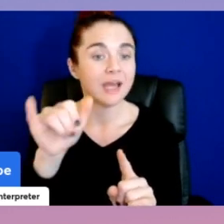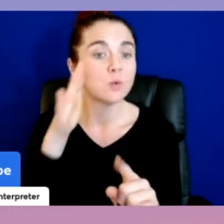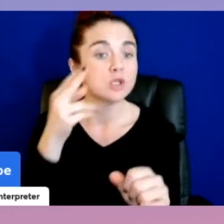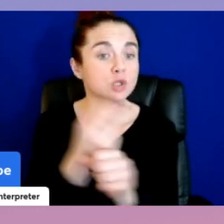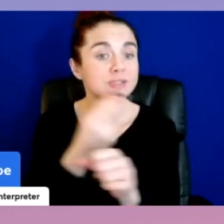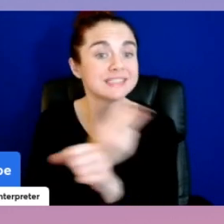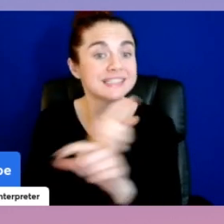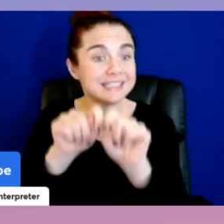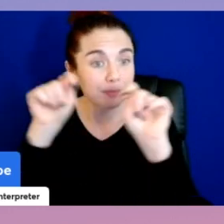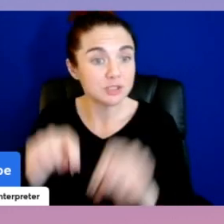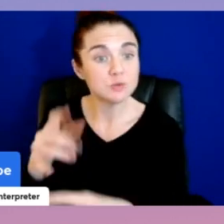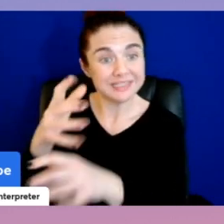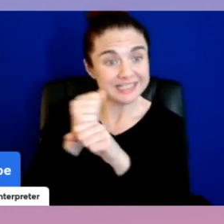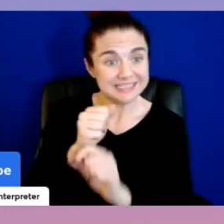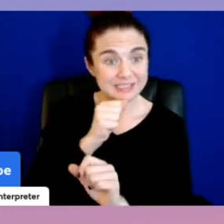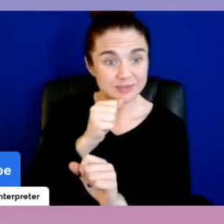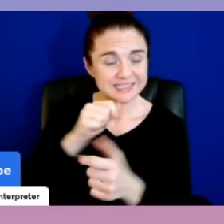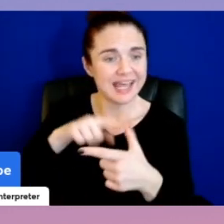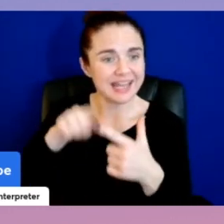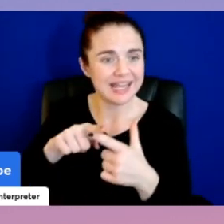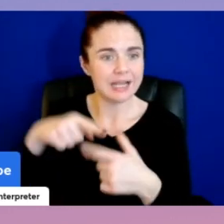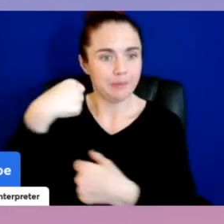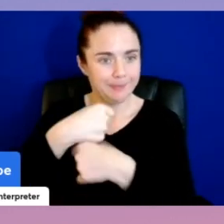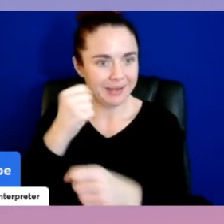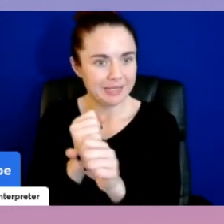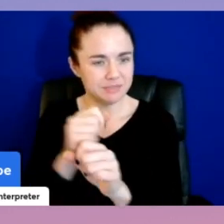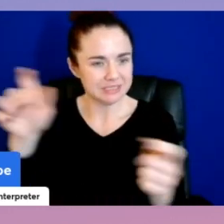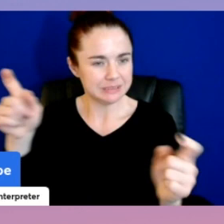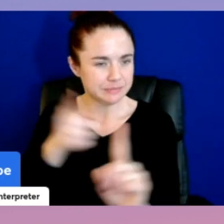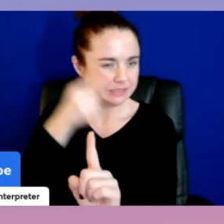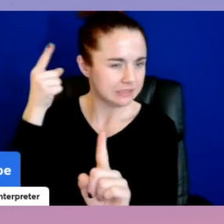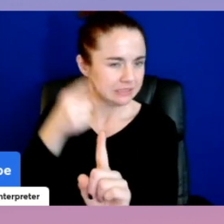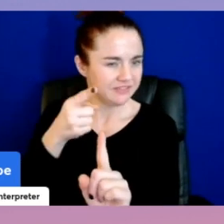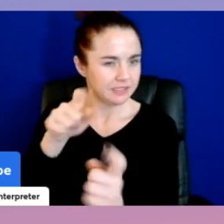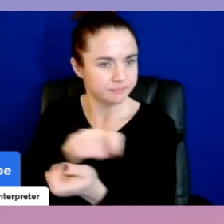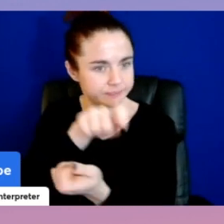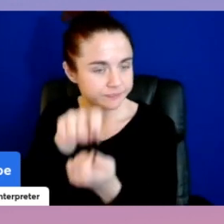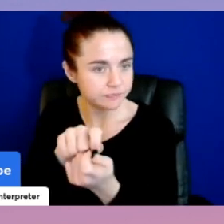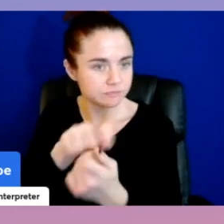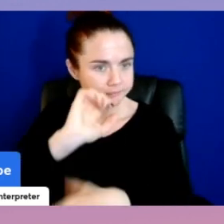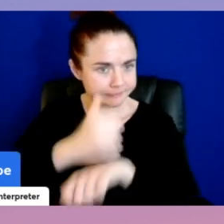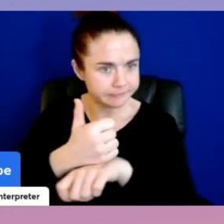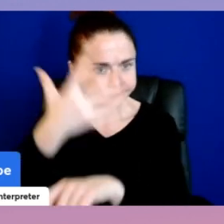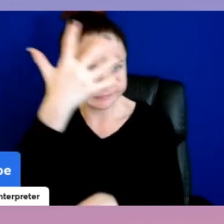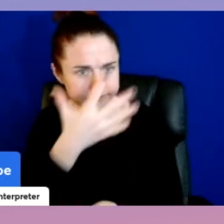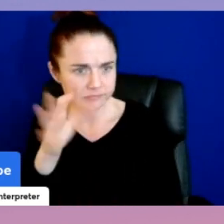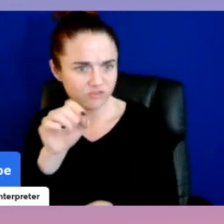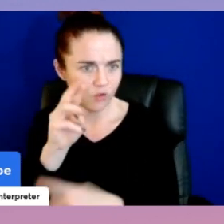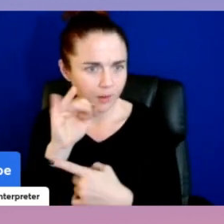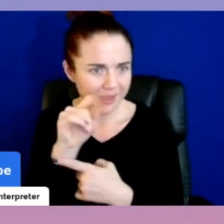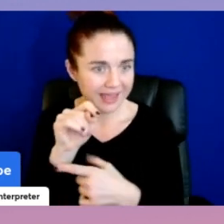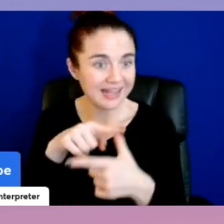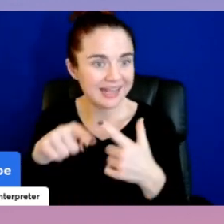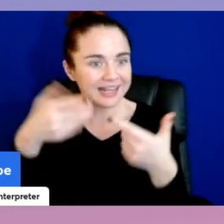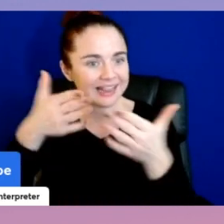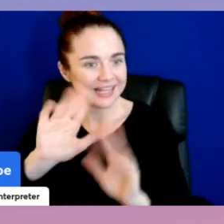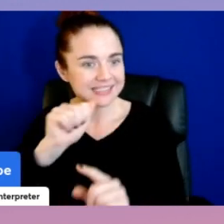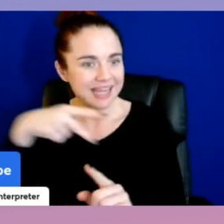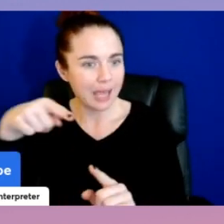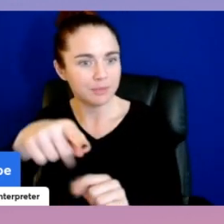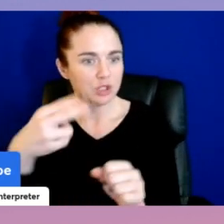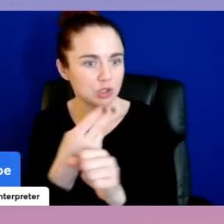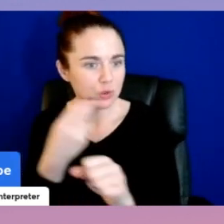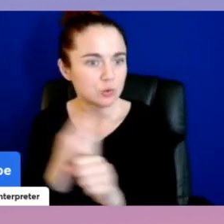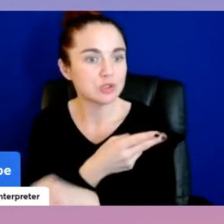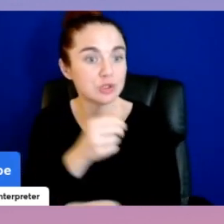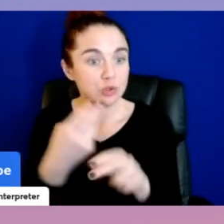grab the secrets and render them in a particular format to allow the application to retrieve my username and password for my